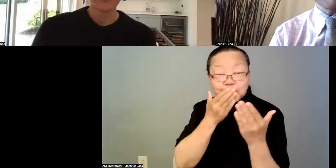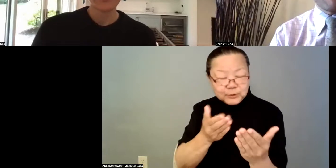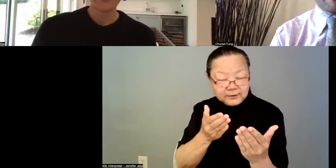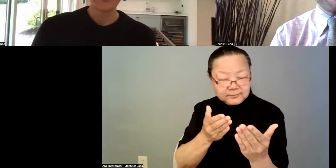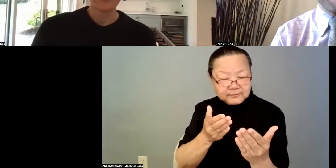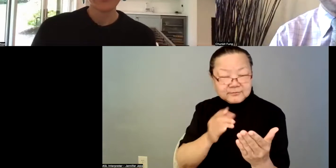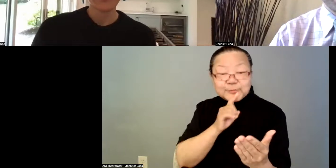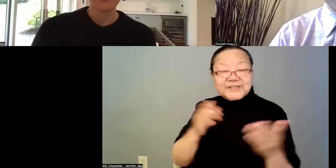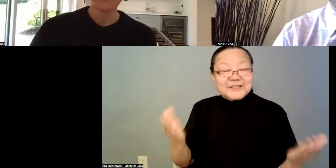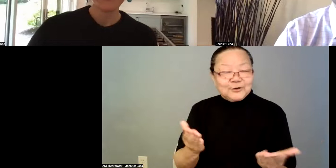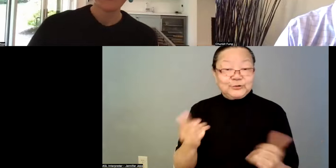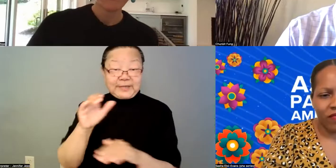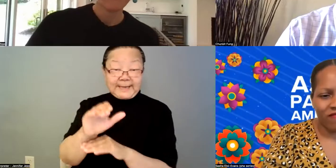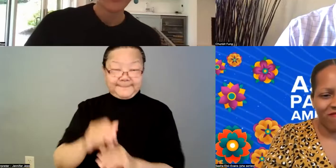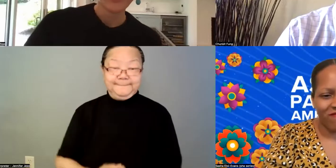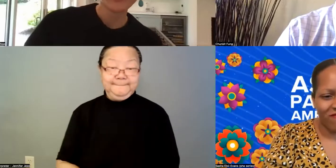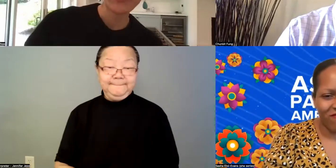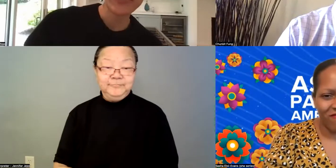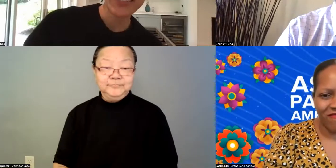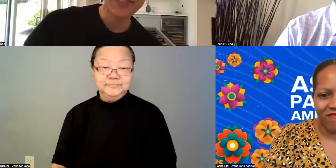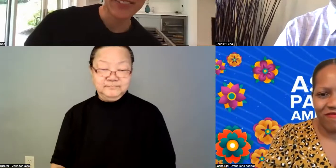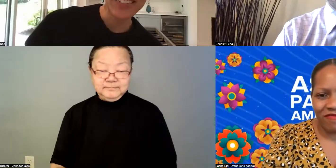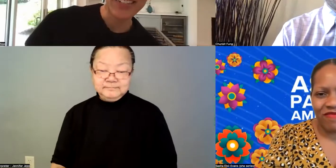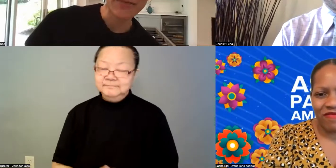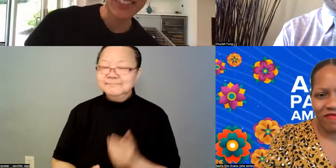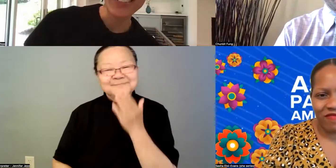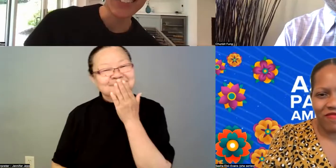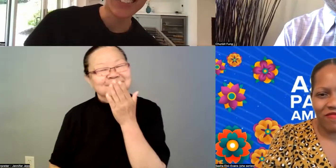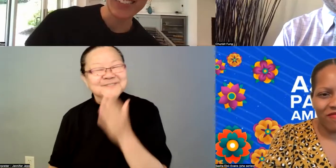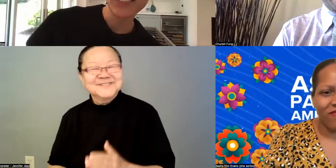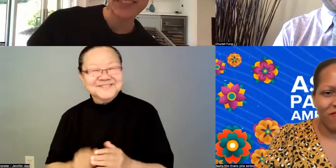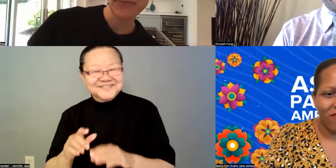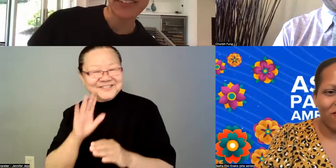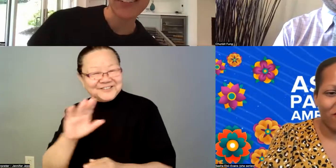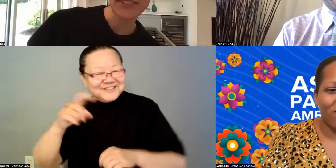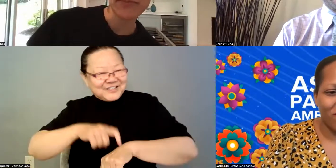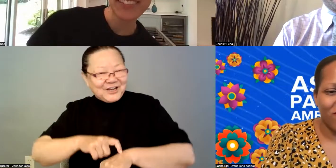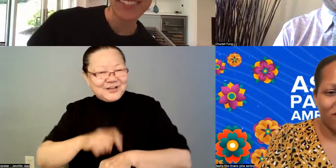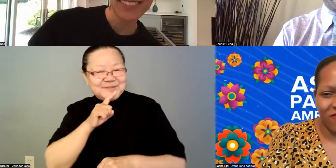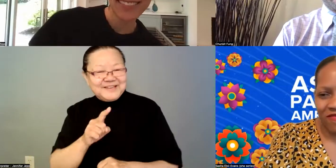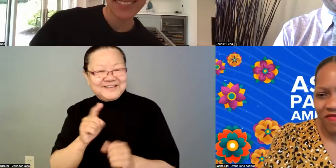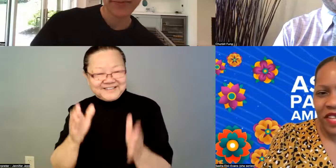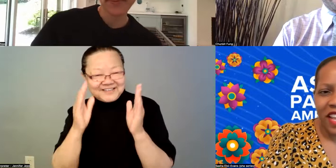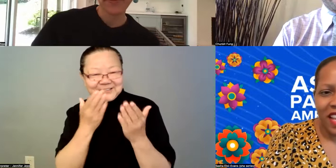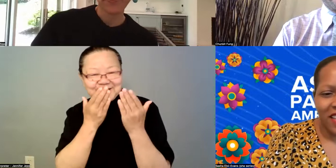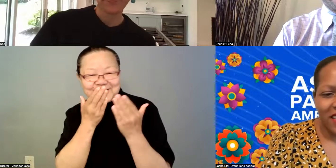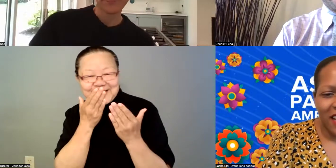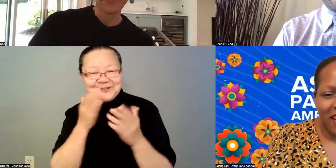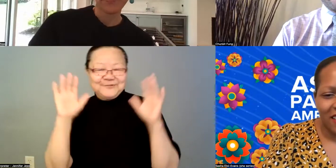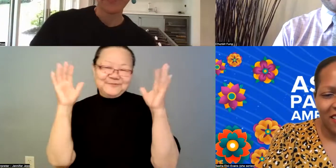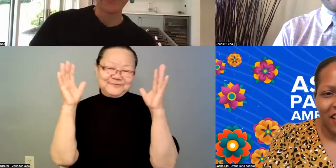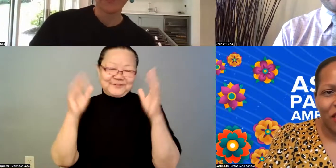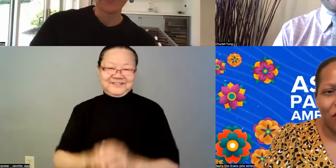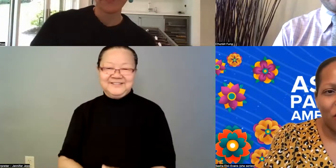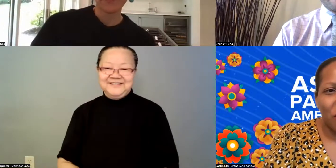being here tonight. Mm-hmm. I really appreciate everyone's time and attention, and it's been an honor to be here.